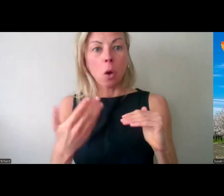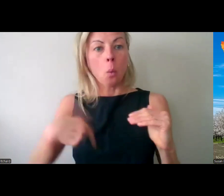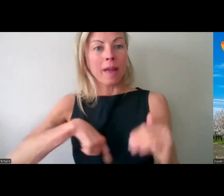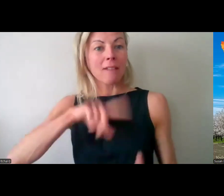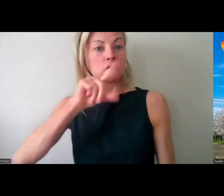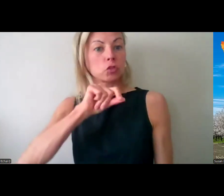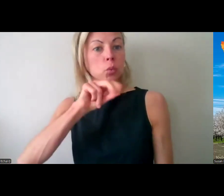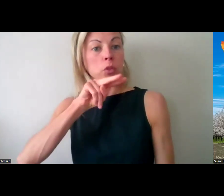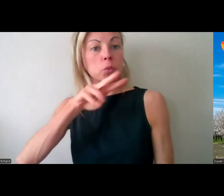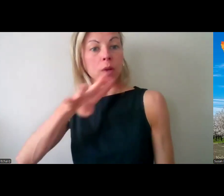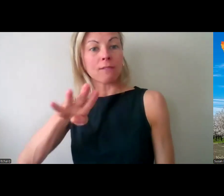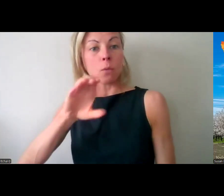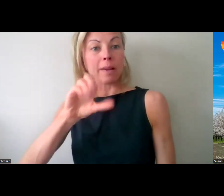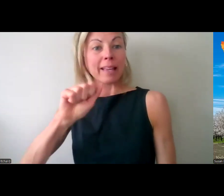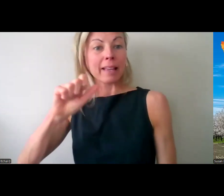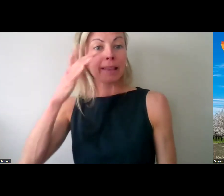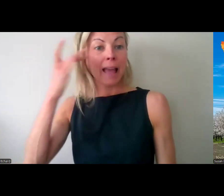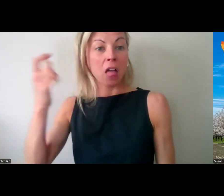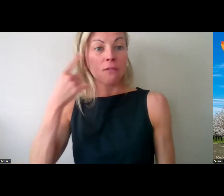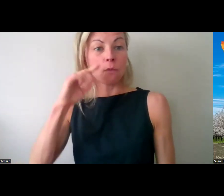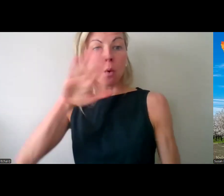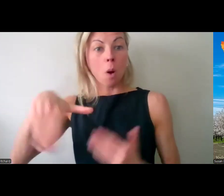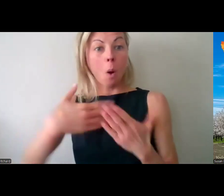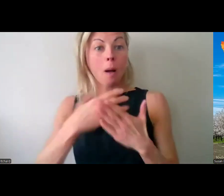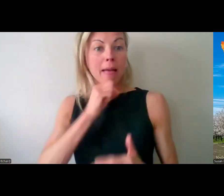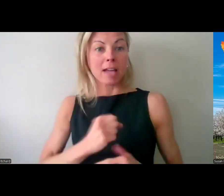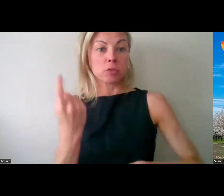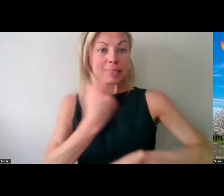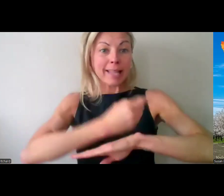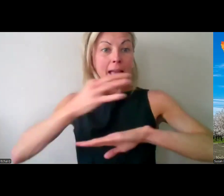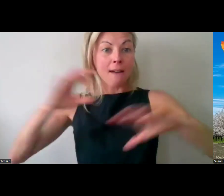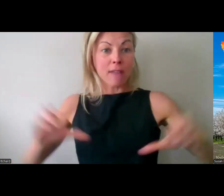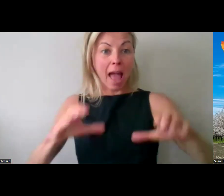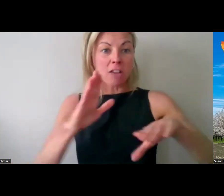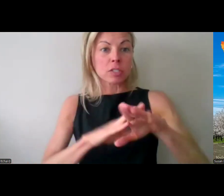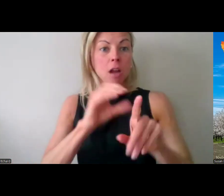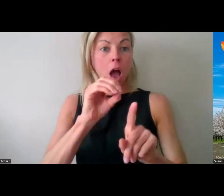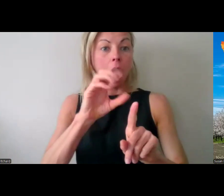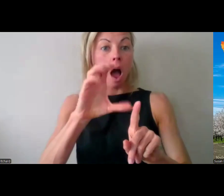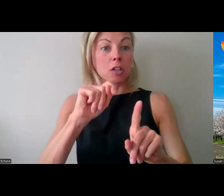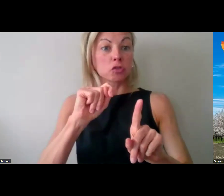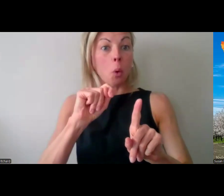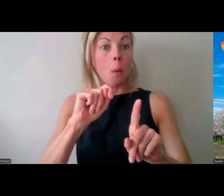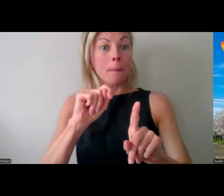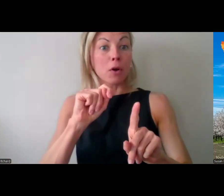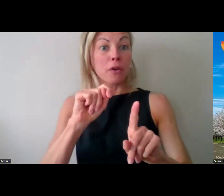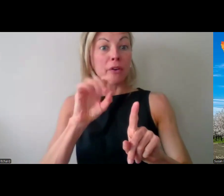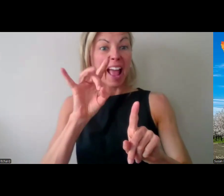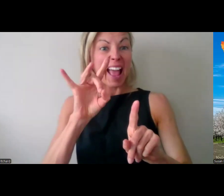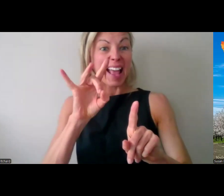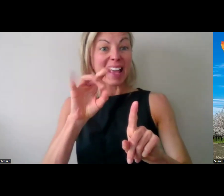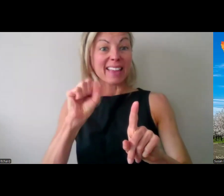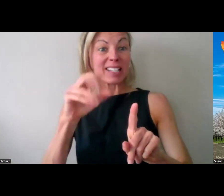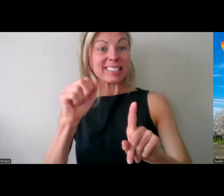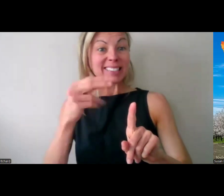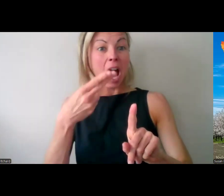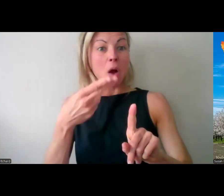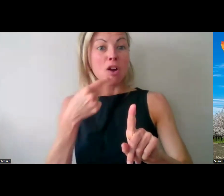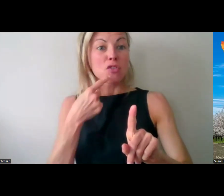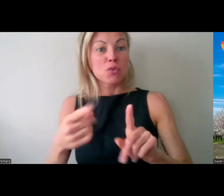2024 Cal for All Ages Day of Action on October 8th. And Sarah reminding us of the panel